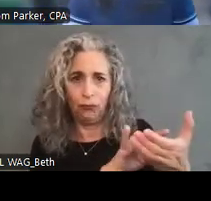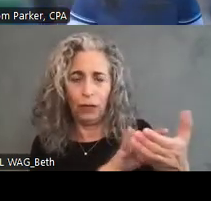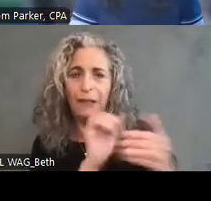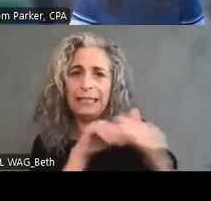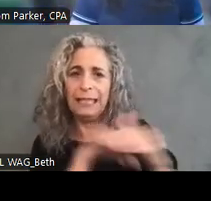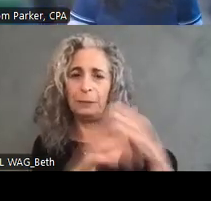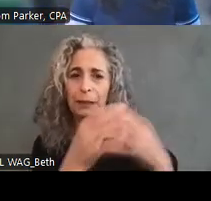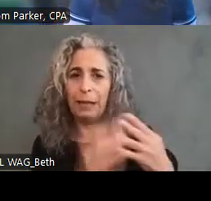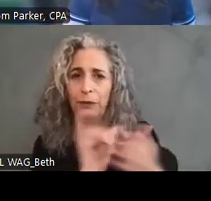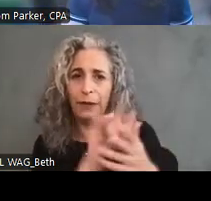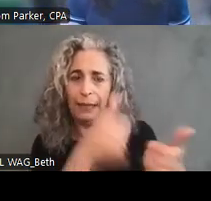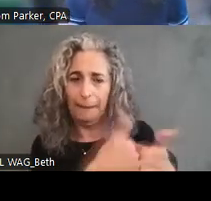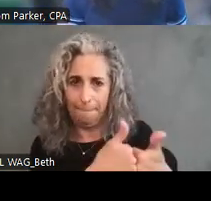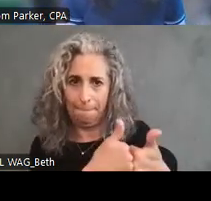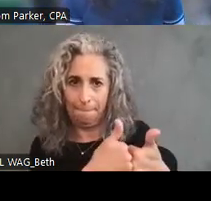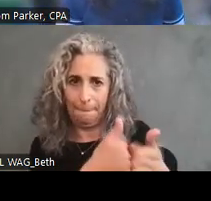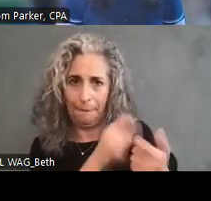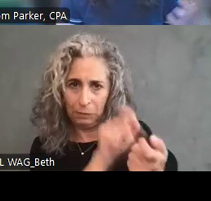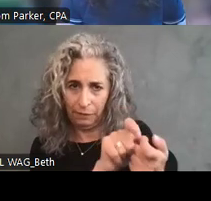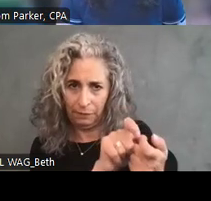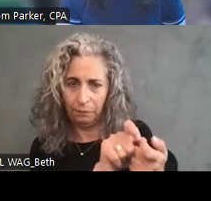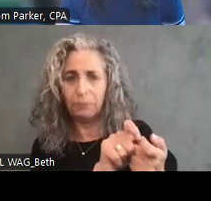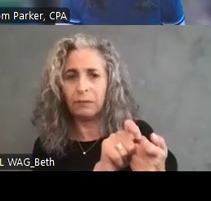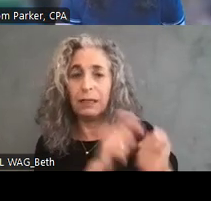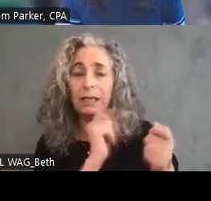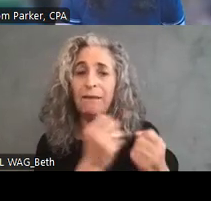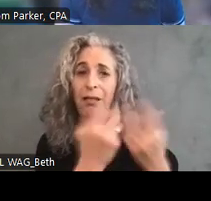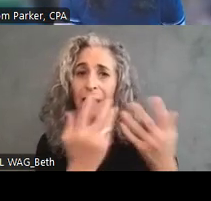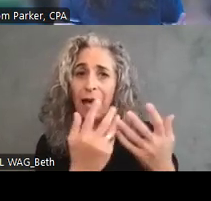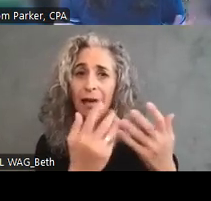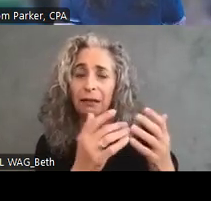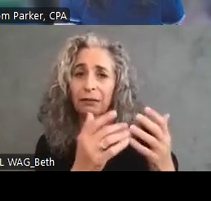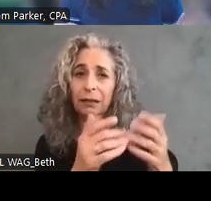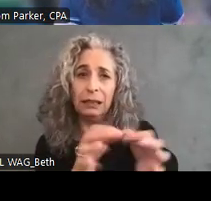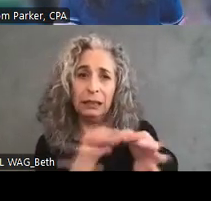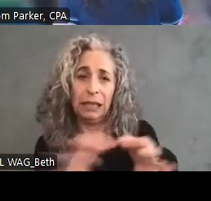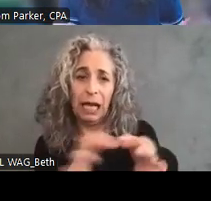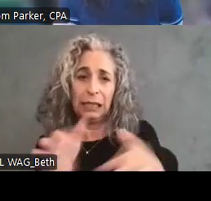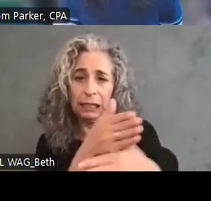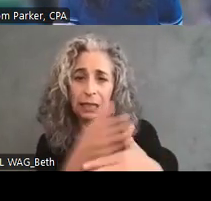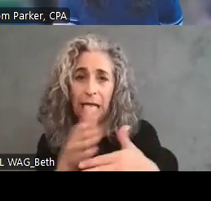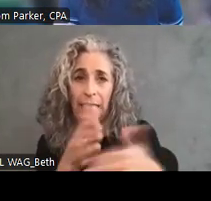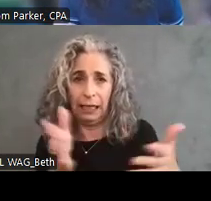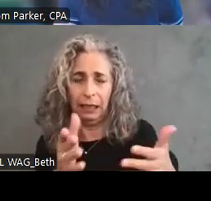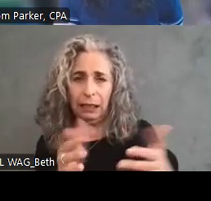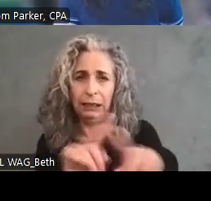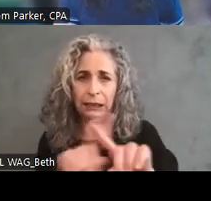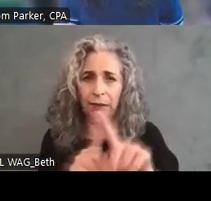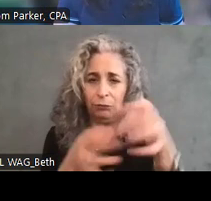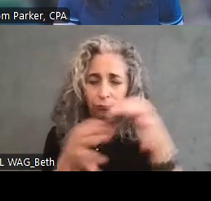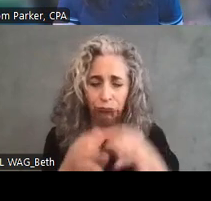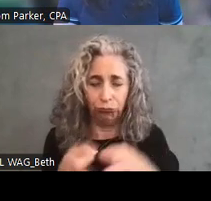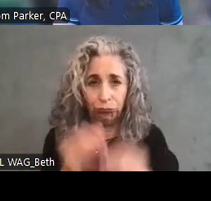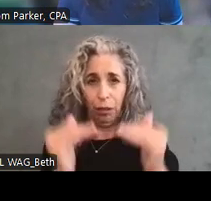for that game. Does it have a text scaling? Does it have different tutorial levels?